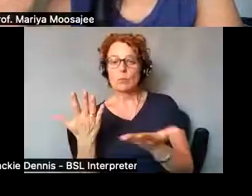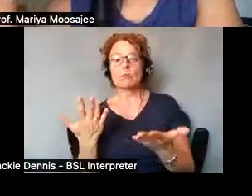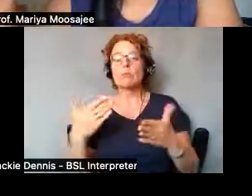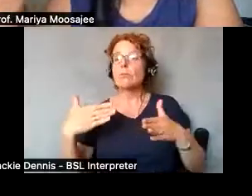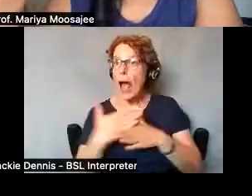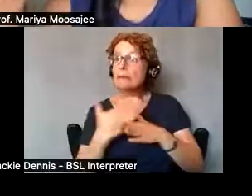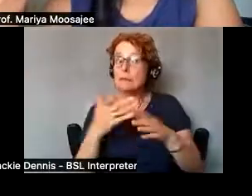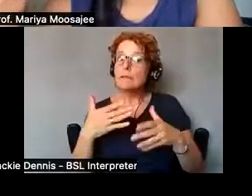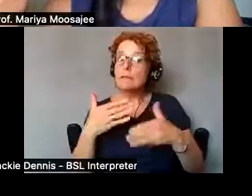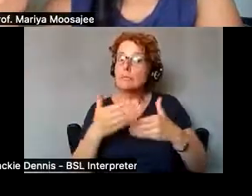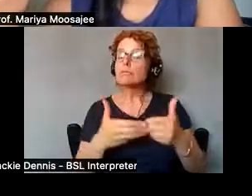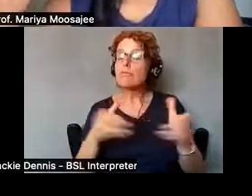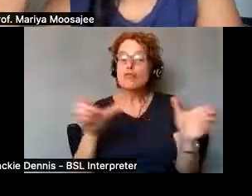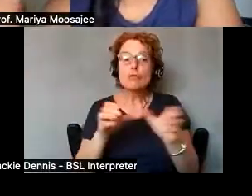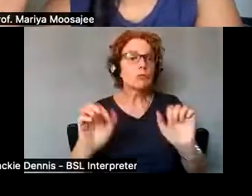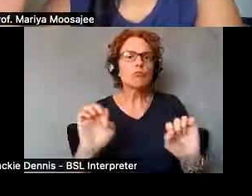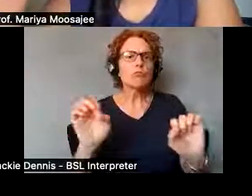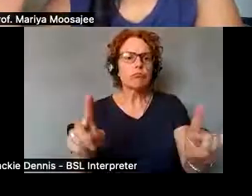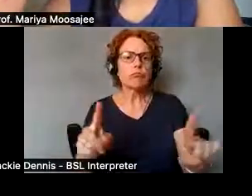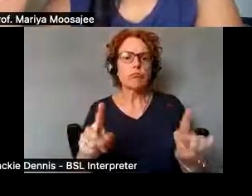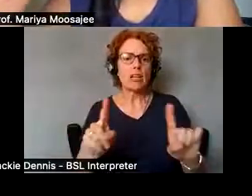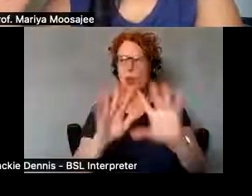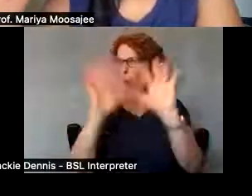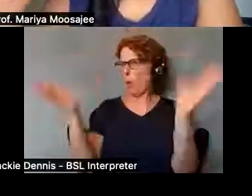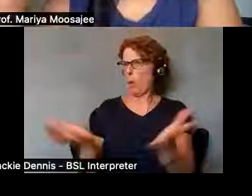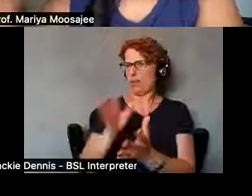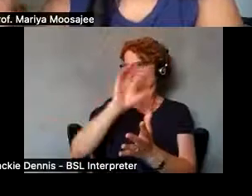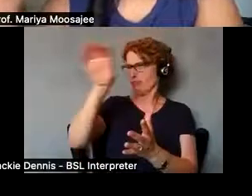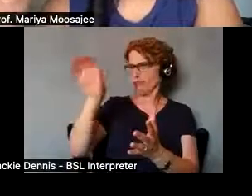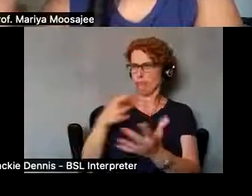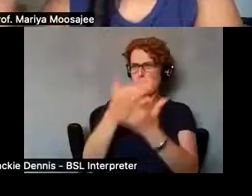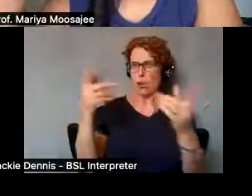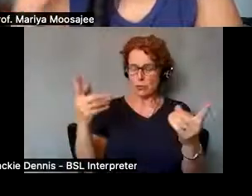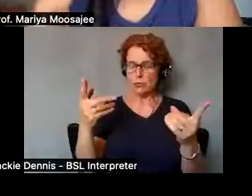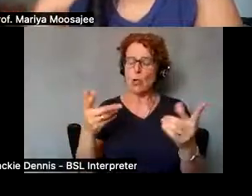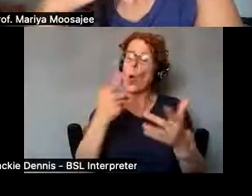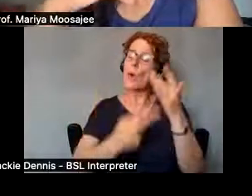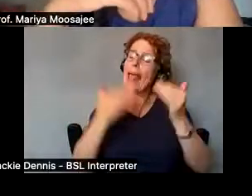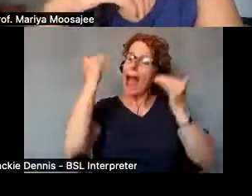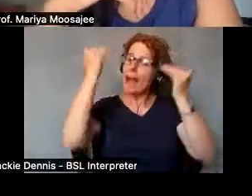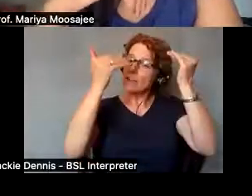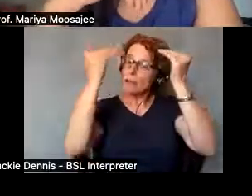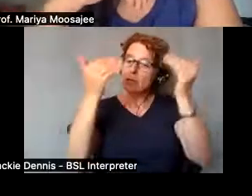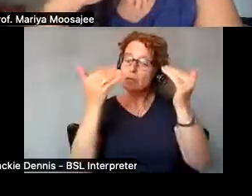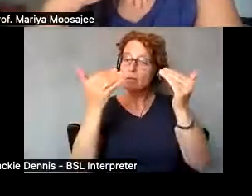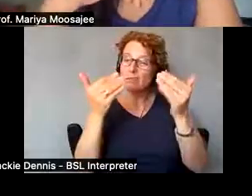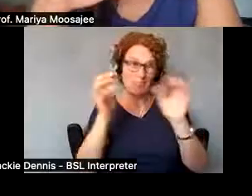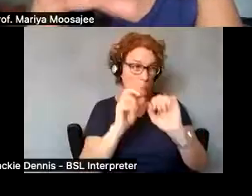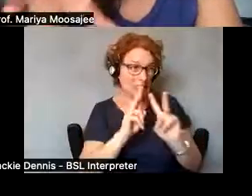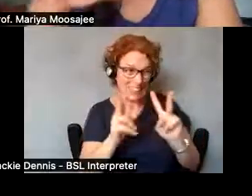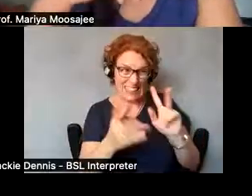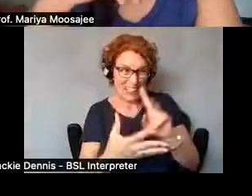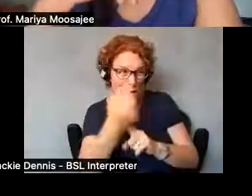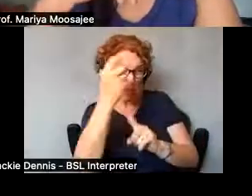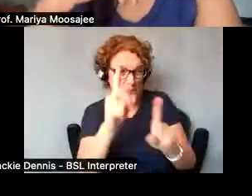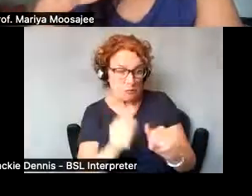It's multi-center across the world and is taking adults. And we'll have to wait and see what the outcomes are. But